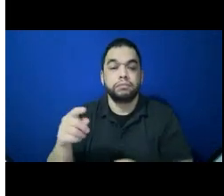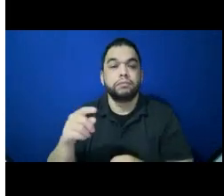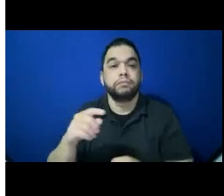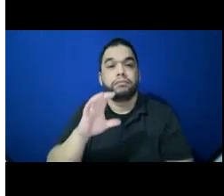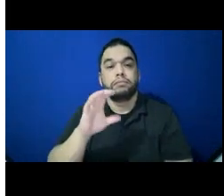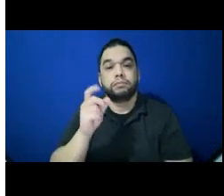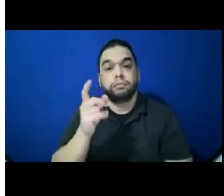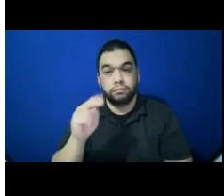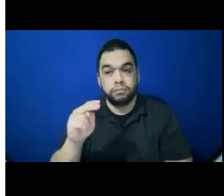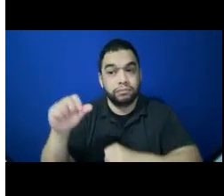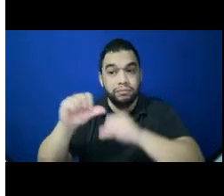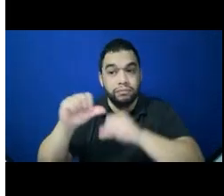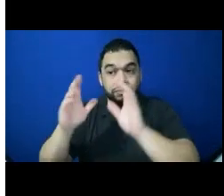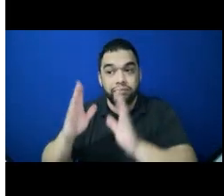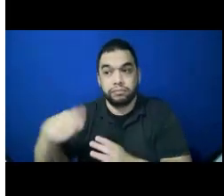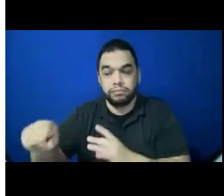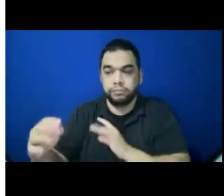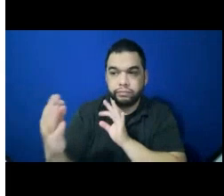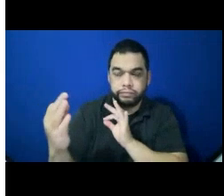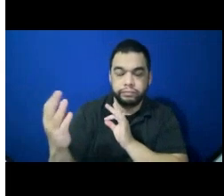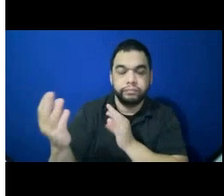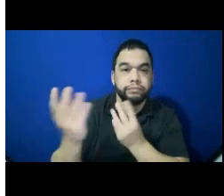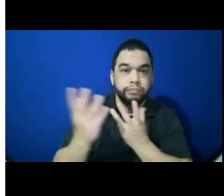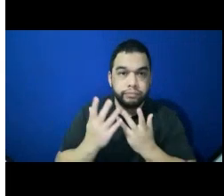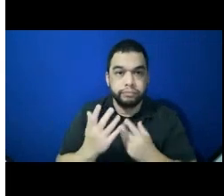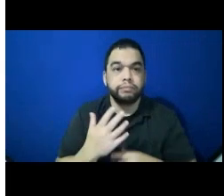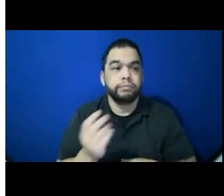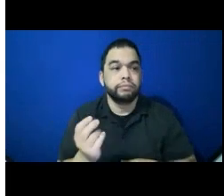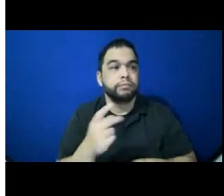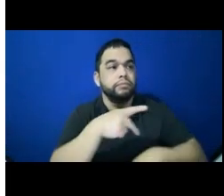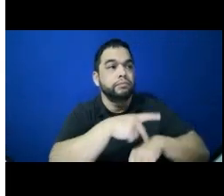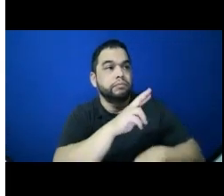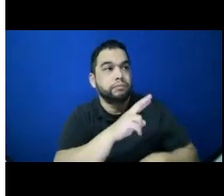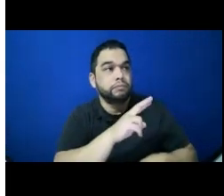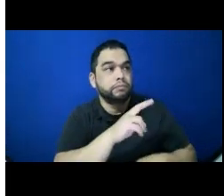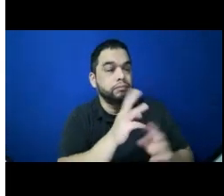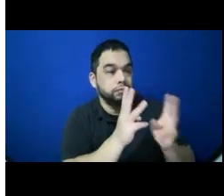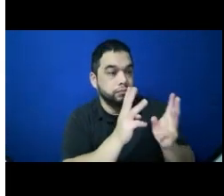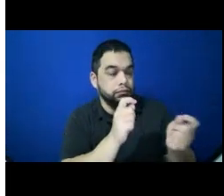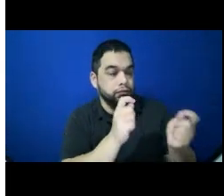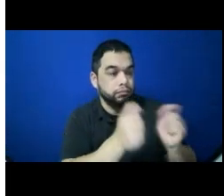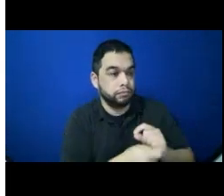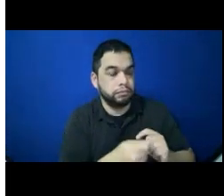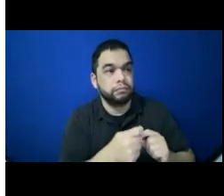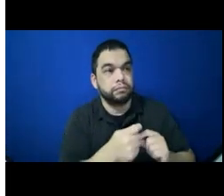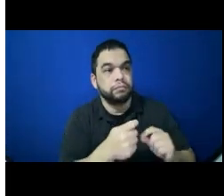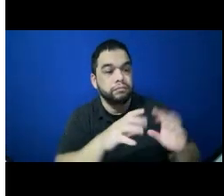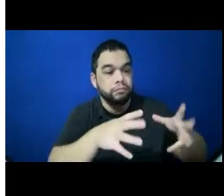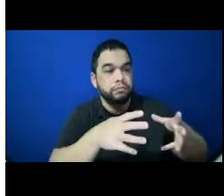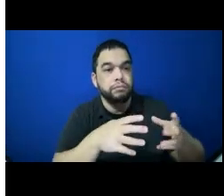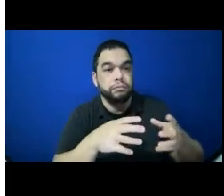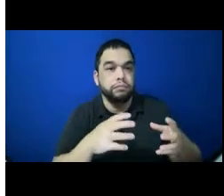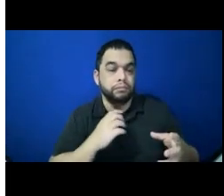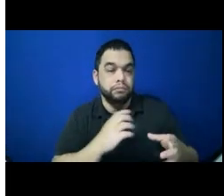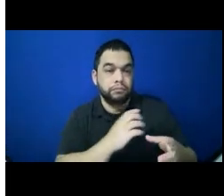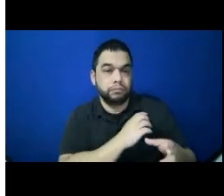the report on the state of the climate from the Puerto Rico Climate Change Council from